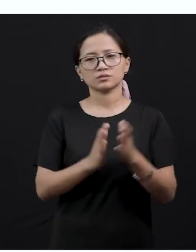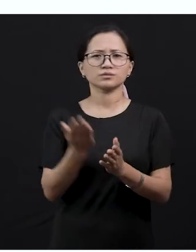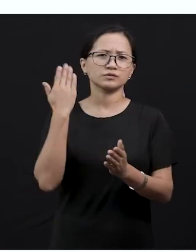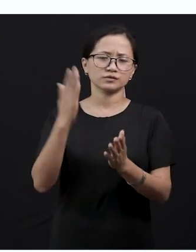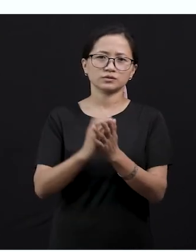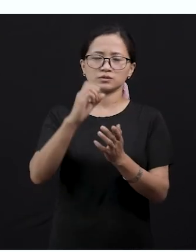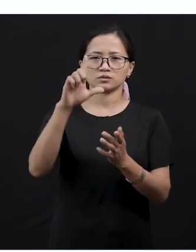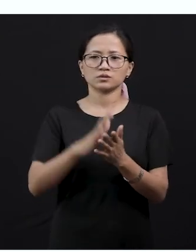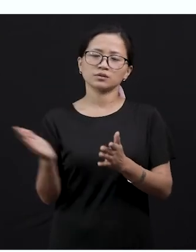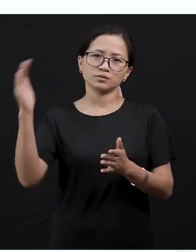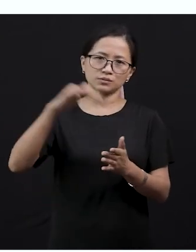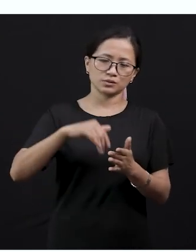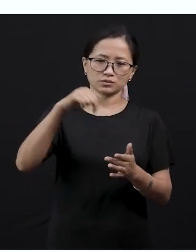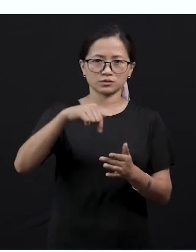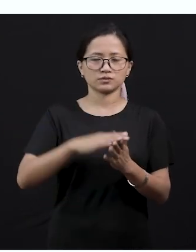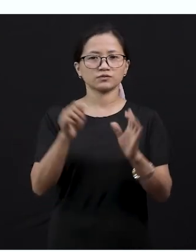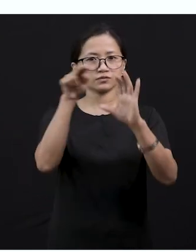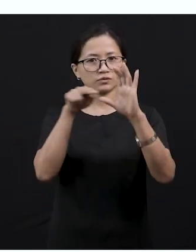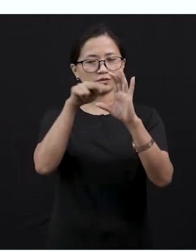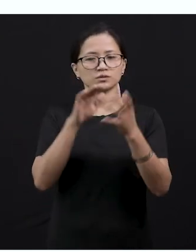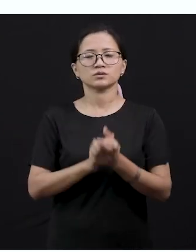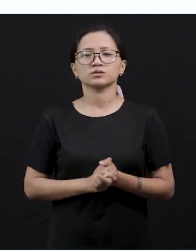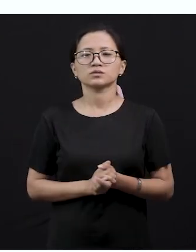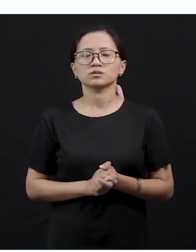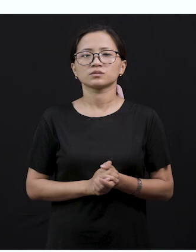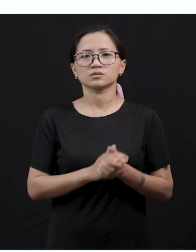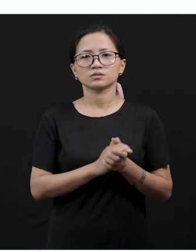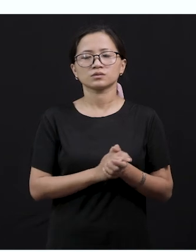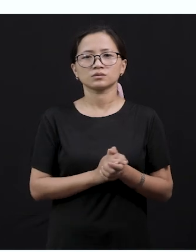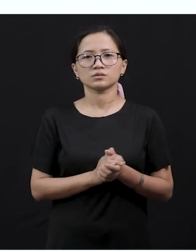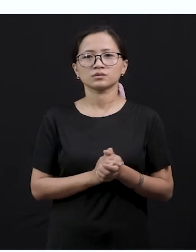our previous class and come back to this video in order to